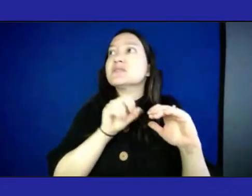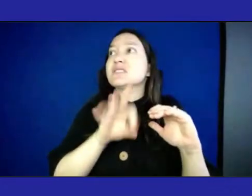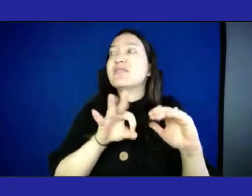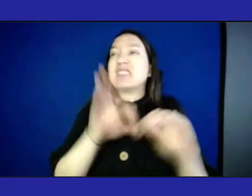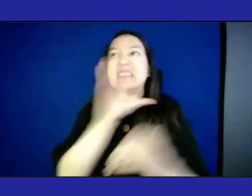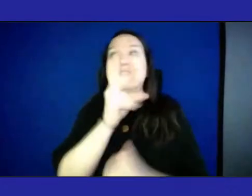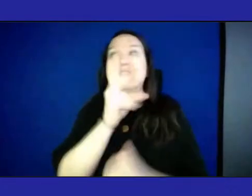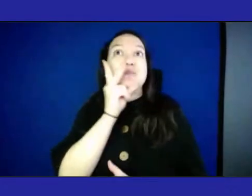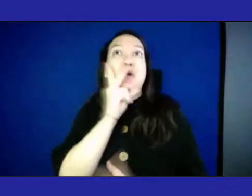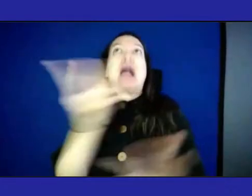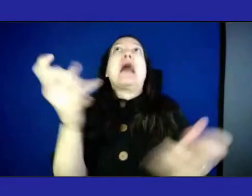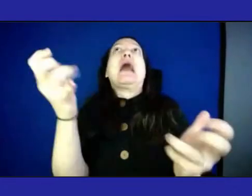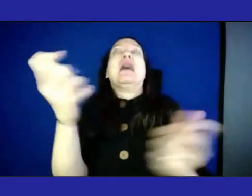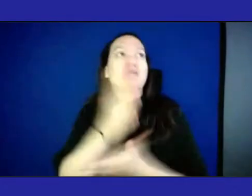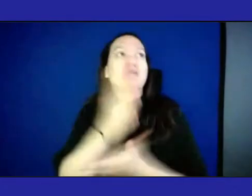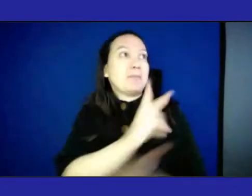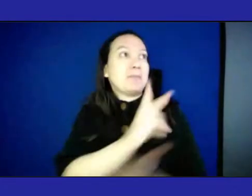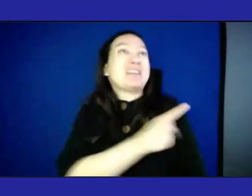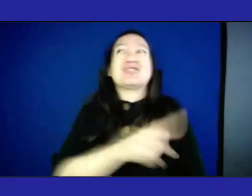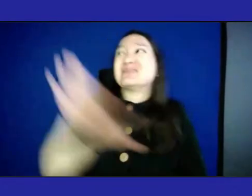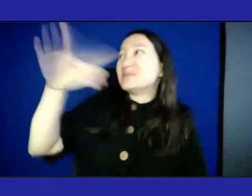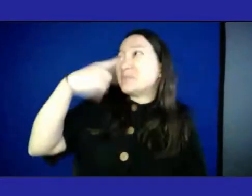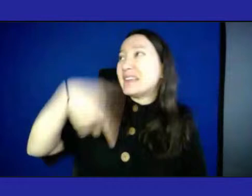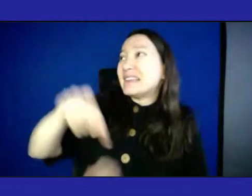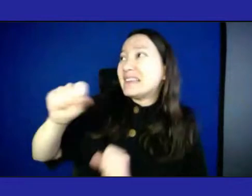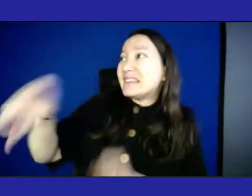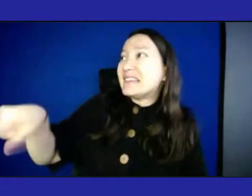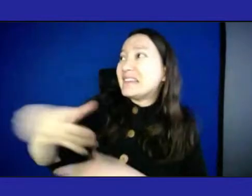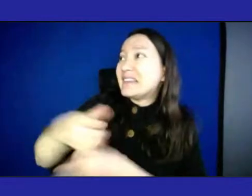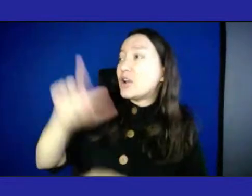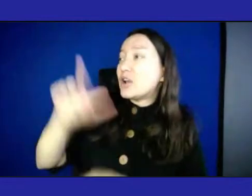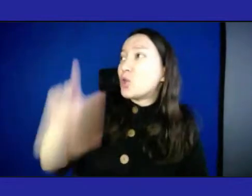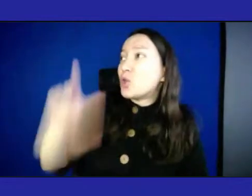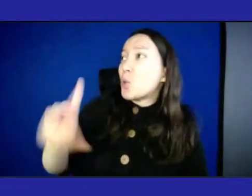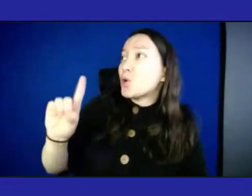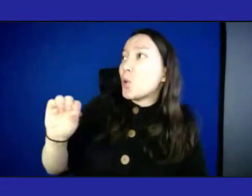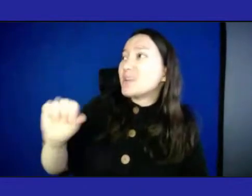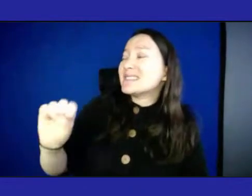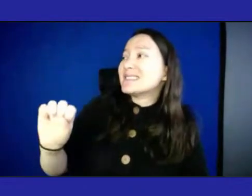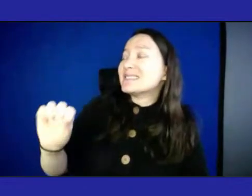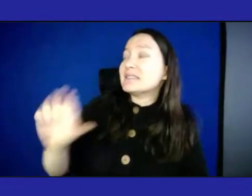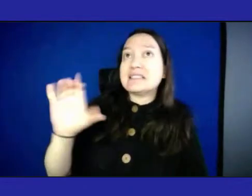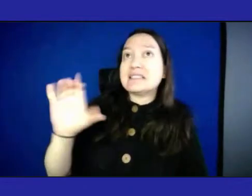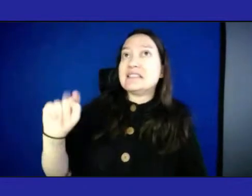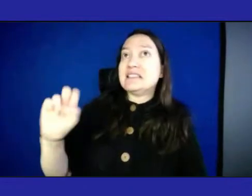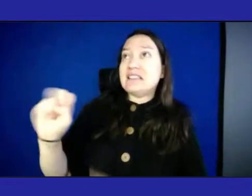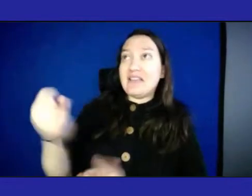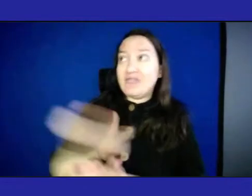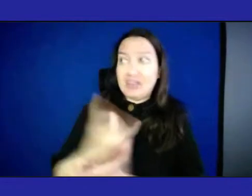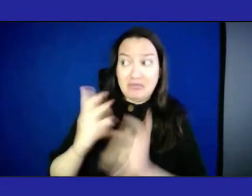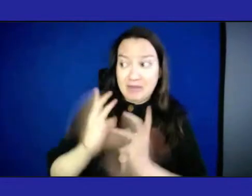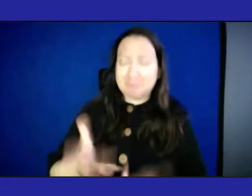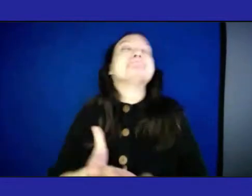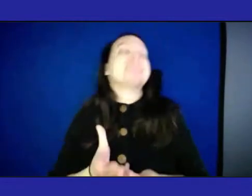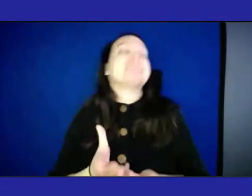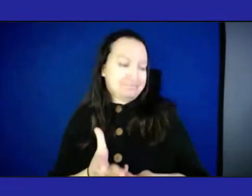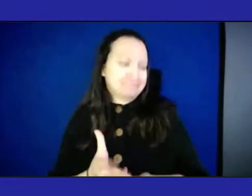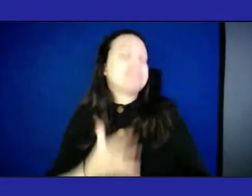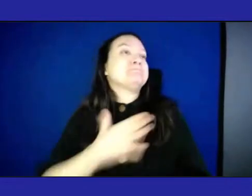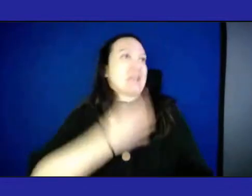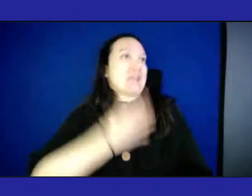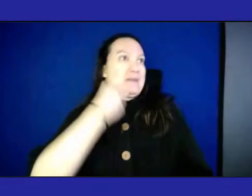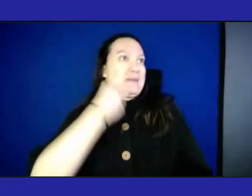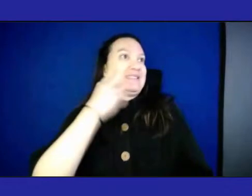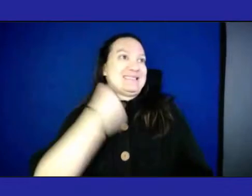all, right? I have patients that say, can I get a low-dose CT because I just want to make sure everything is okay. Yeah, my experience has been there's not a